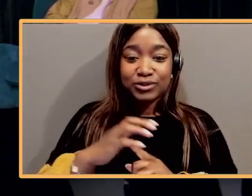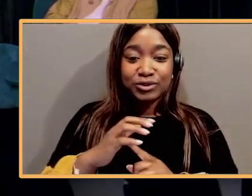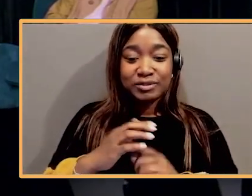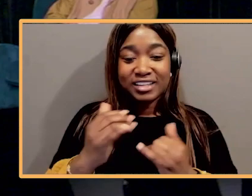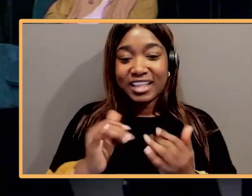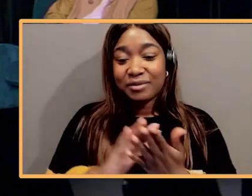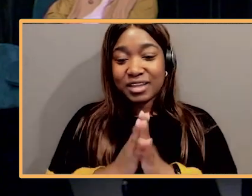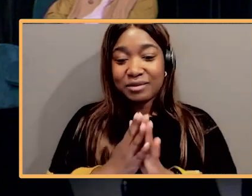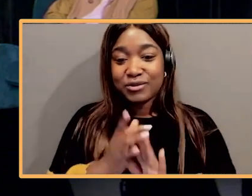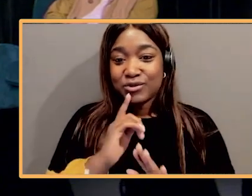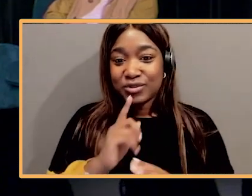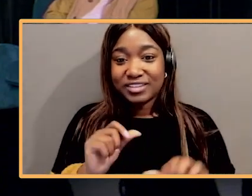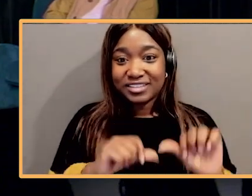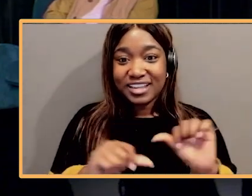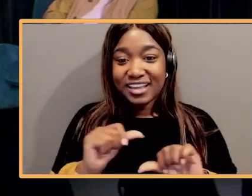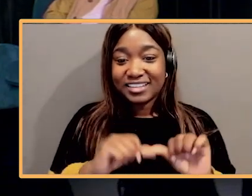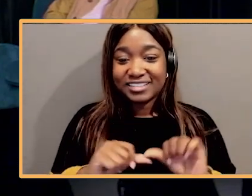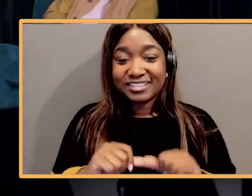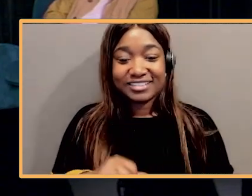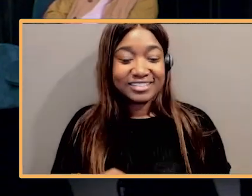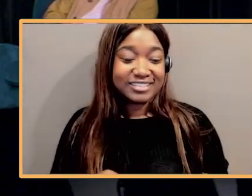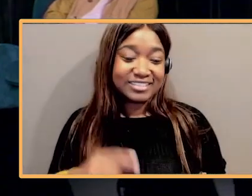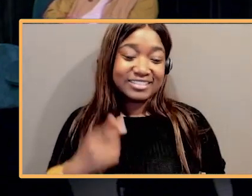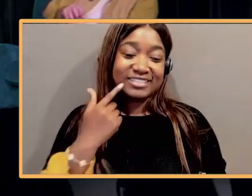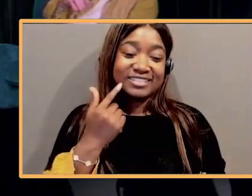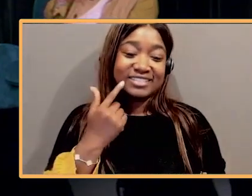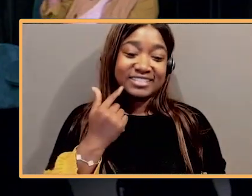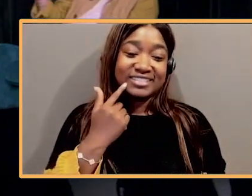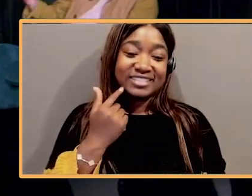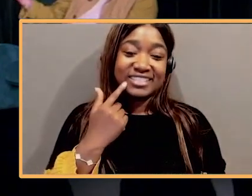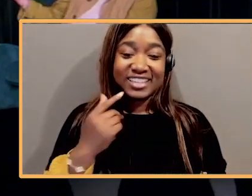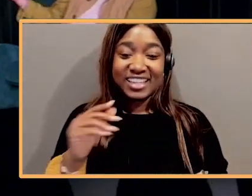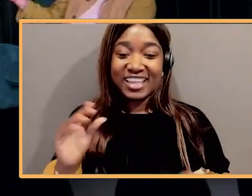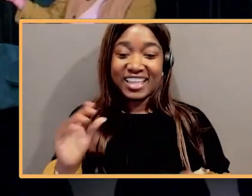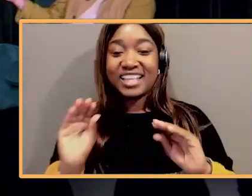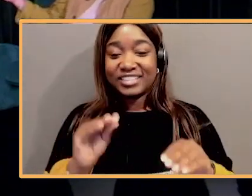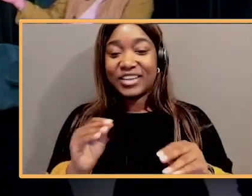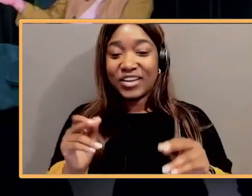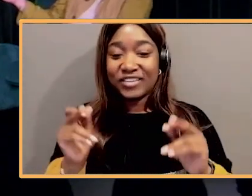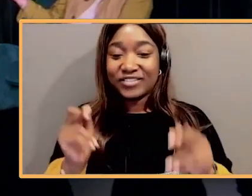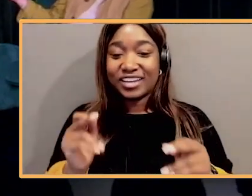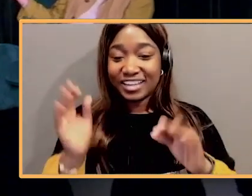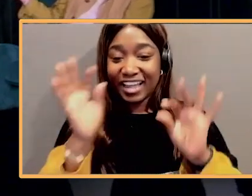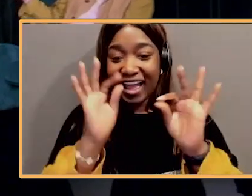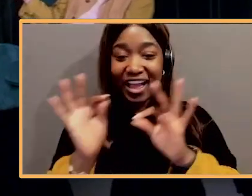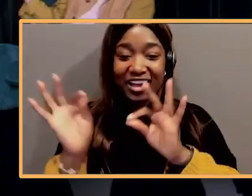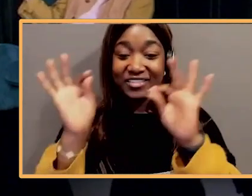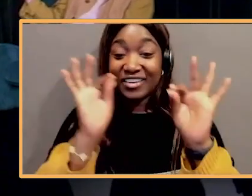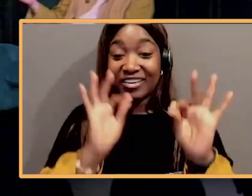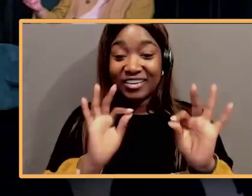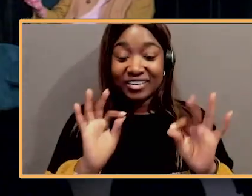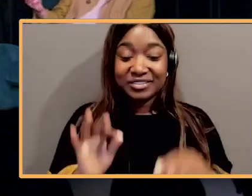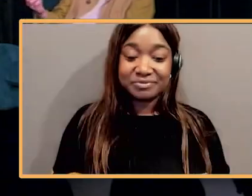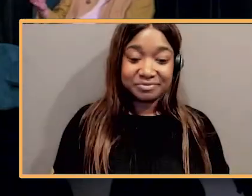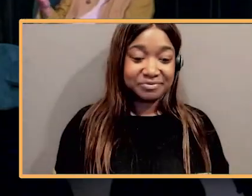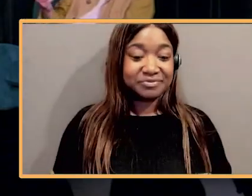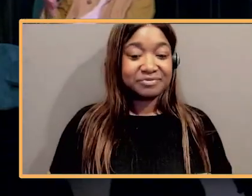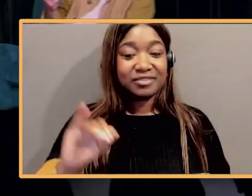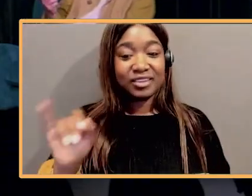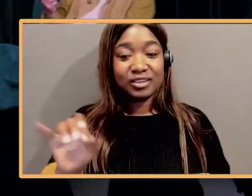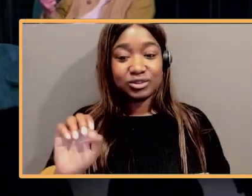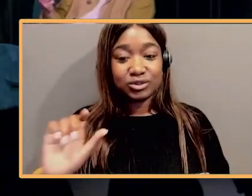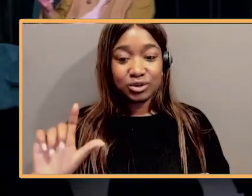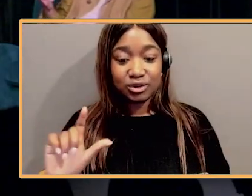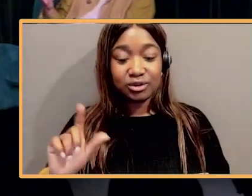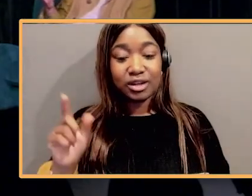I'm sure you can't think of any examples. Insert fucking eye roll. I think this is really, I want to tie this back